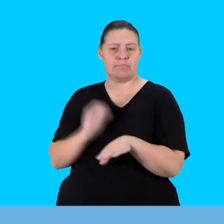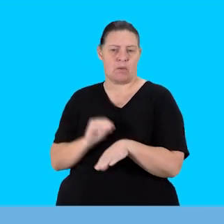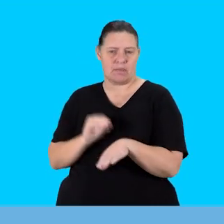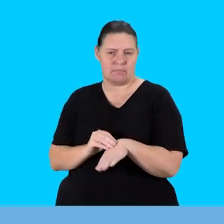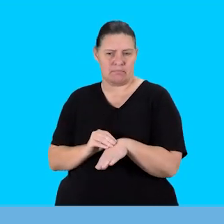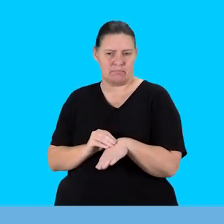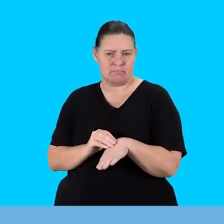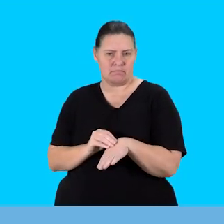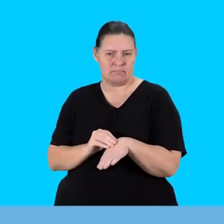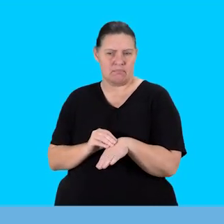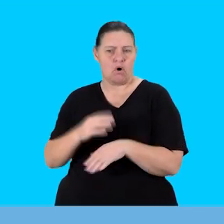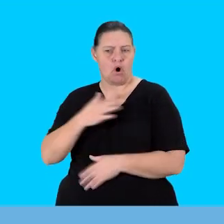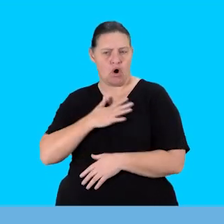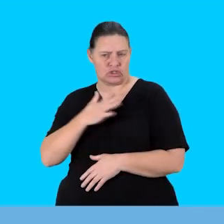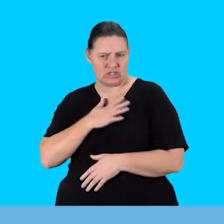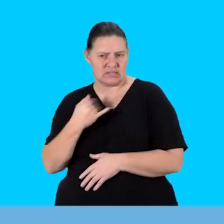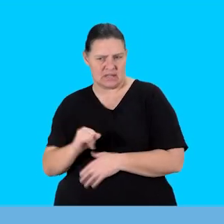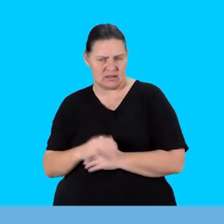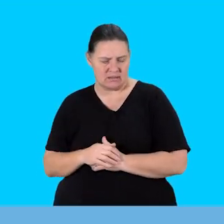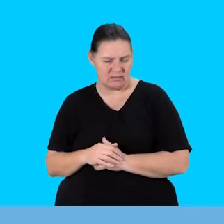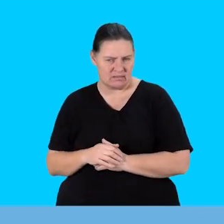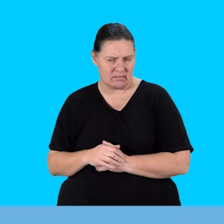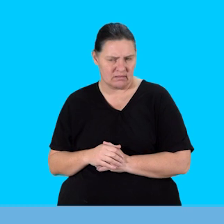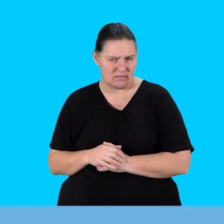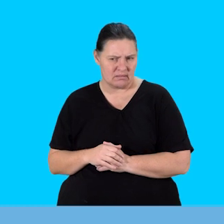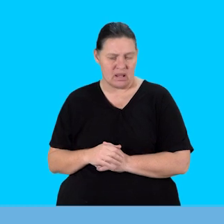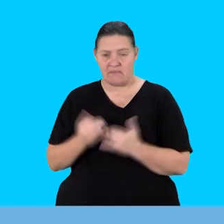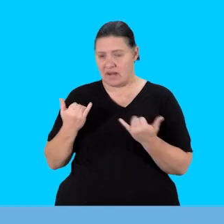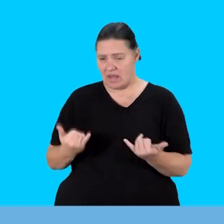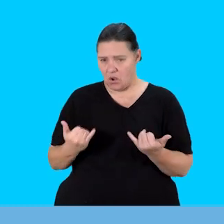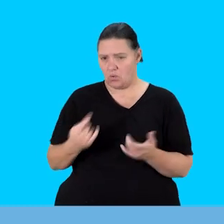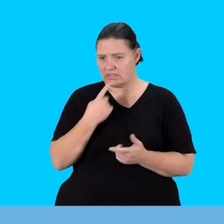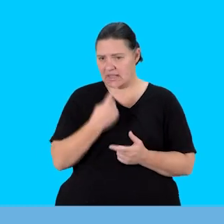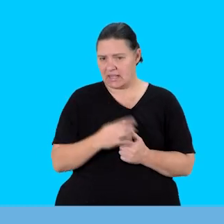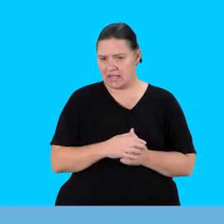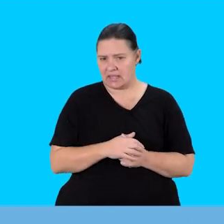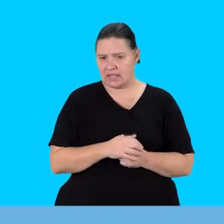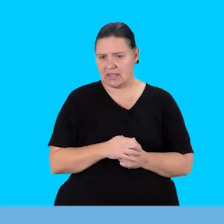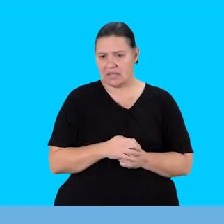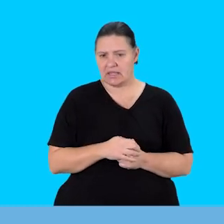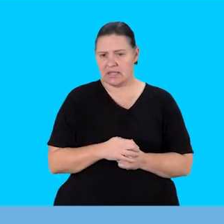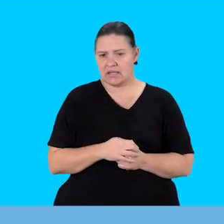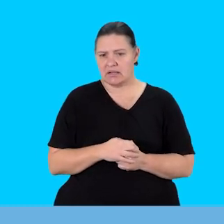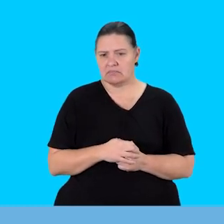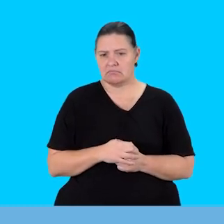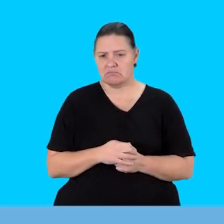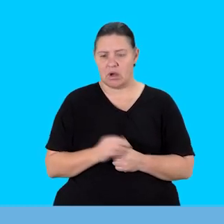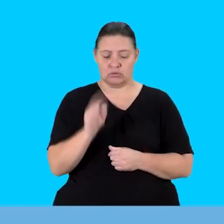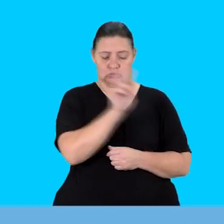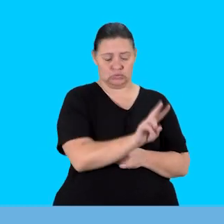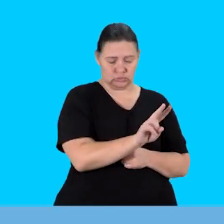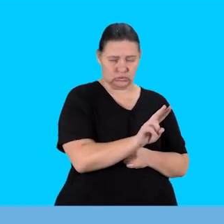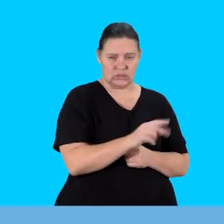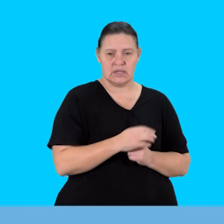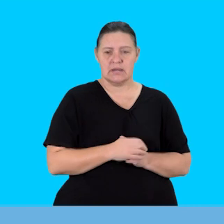problem, or there's still this problem of oxygen. It is not balanced. So if now I say, again, I put a